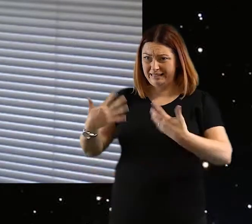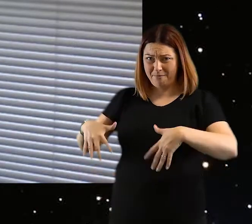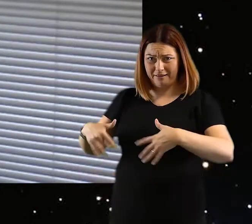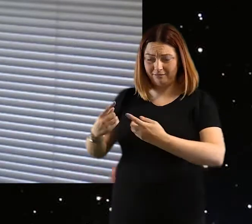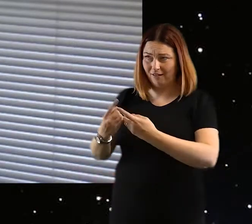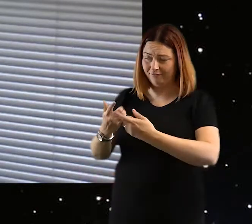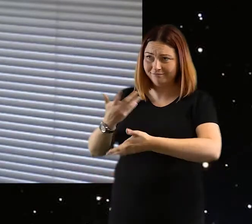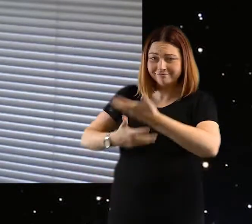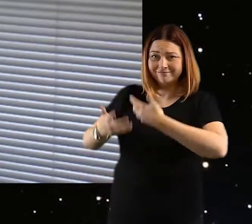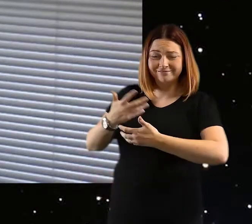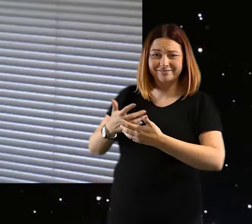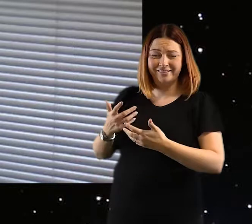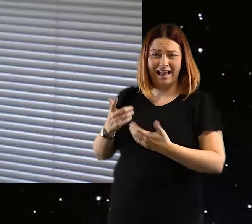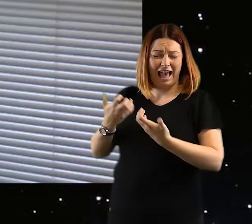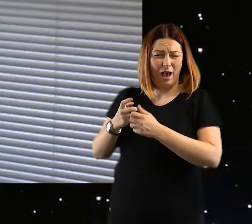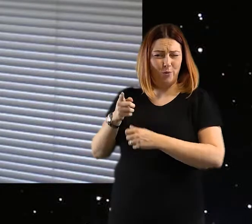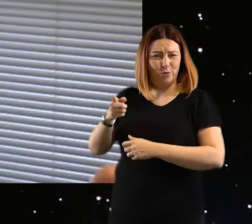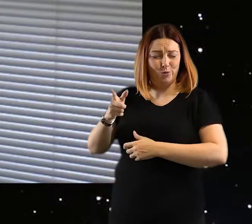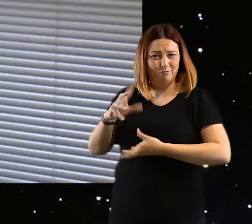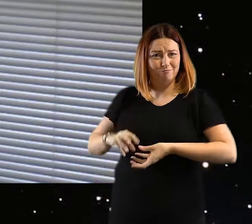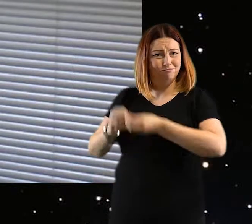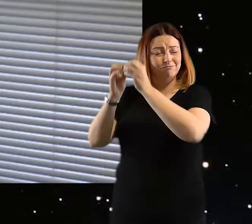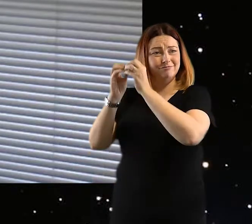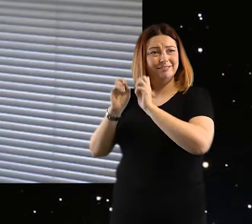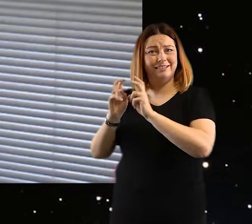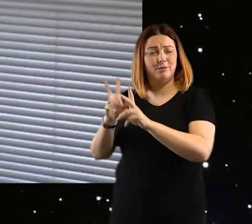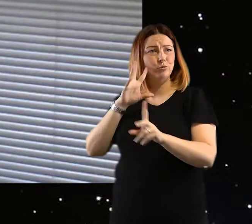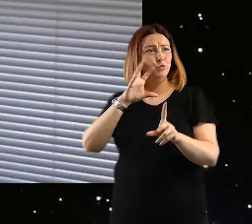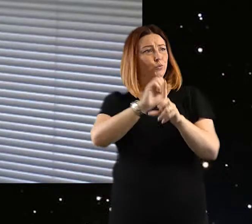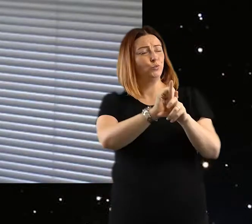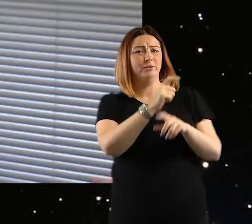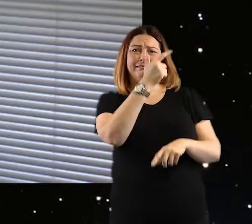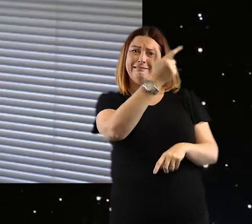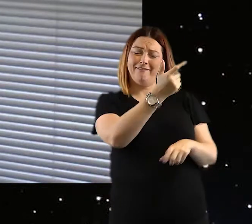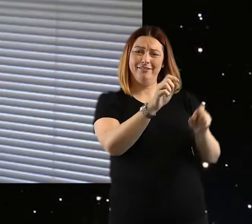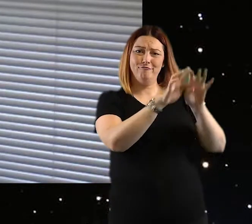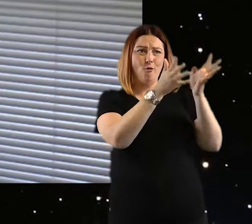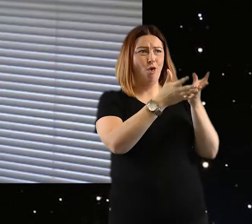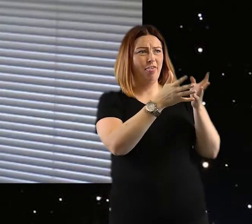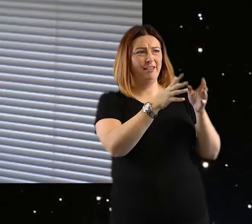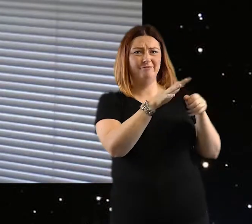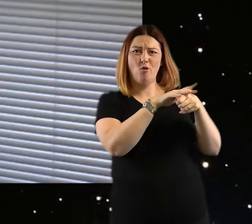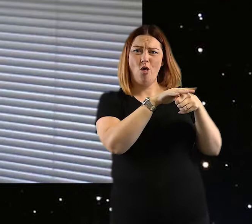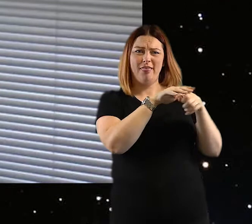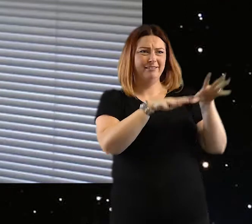amazing stuff that we've actually managed to come up with a system of 7 Earth-type planets. Yeah.